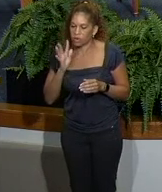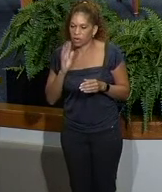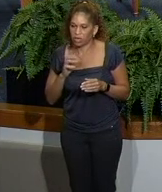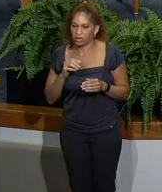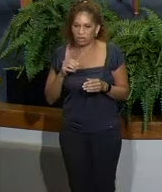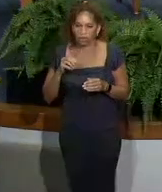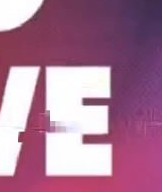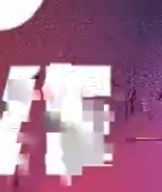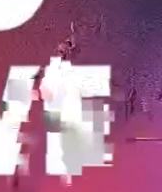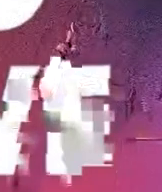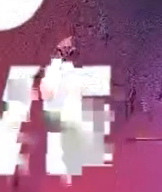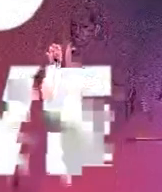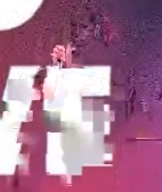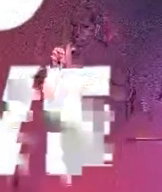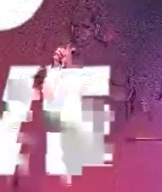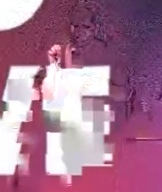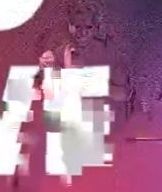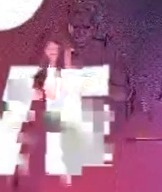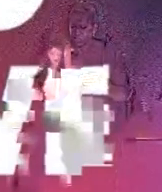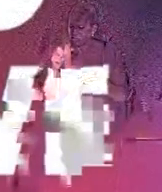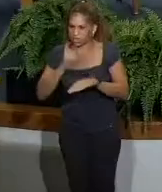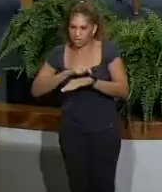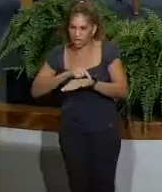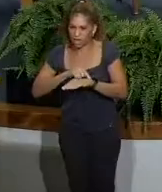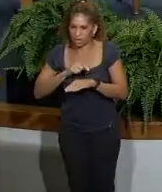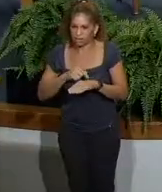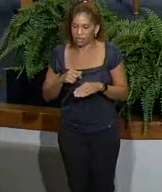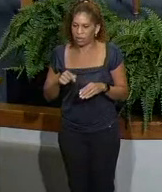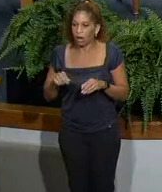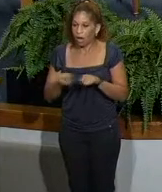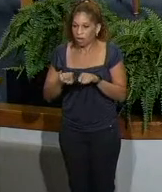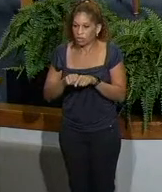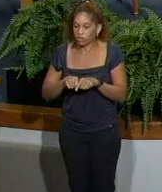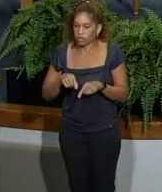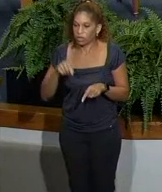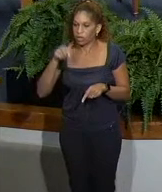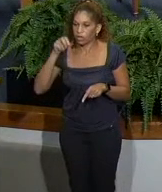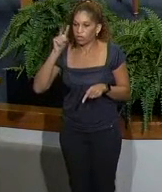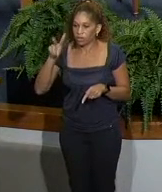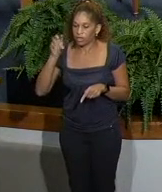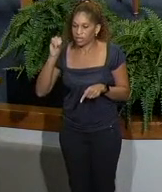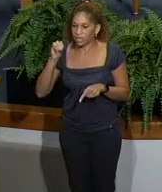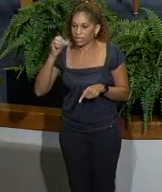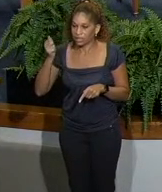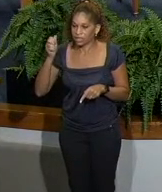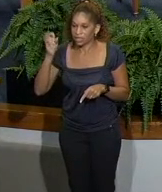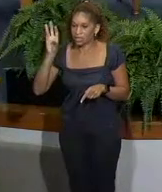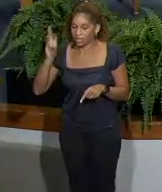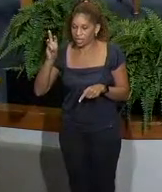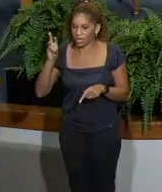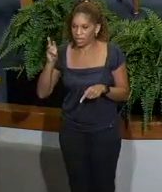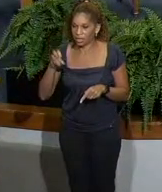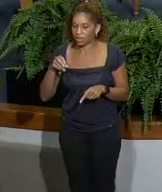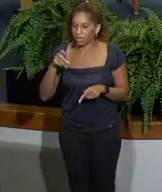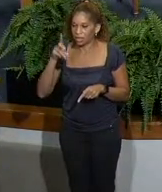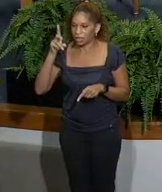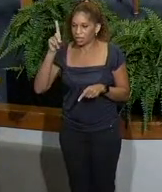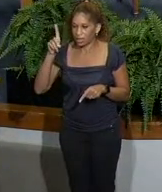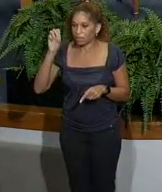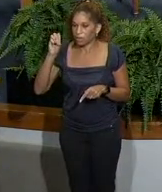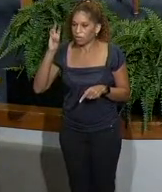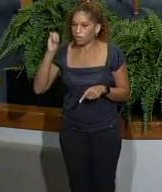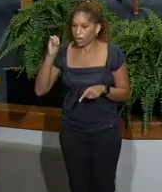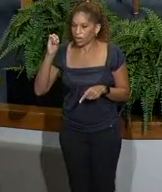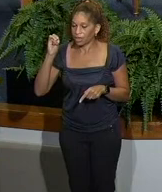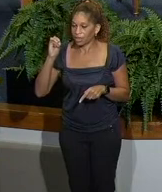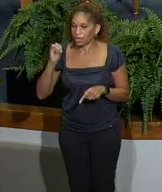state conferences, including the 2016 Democratic National Convention. On January 21st,